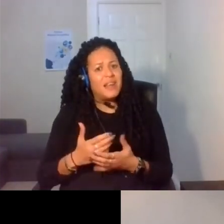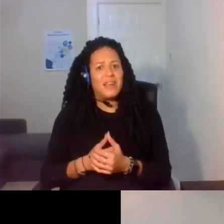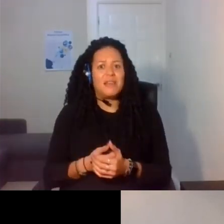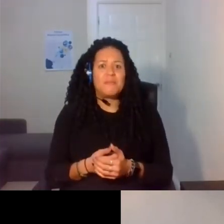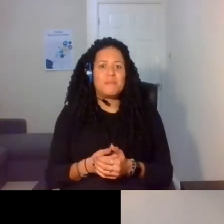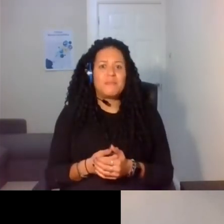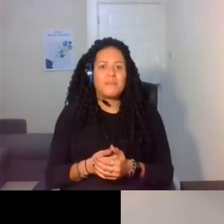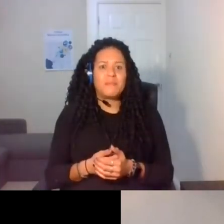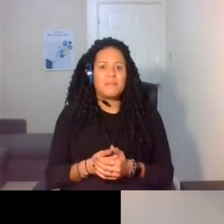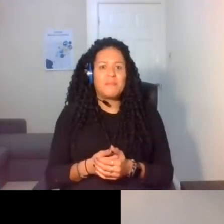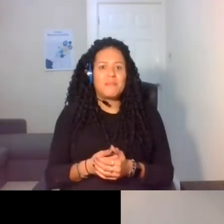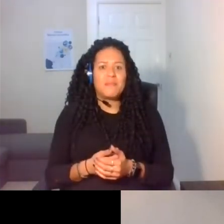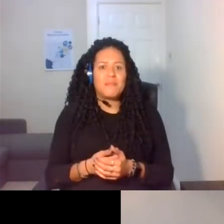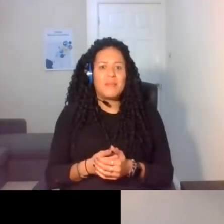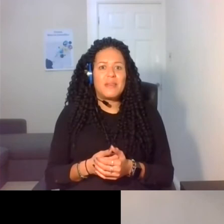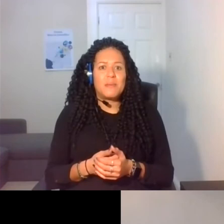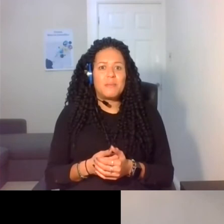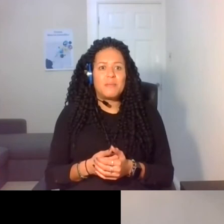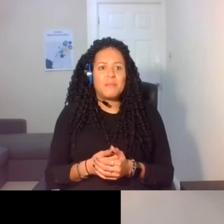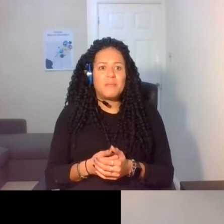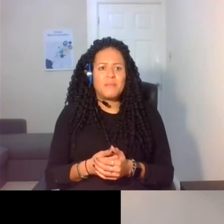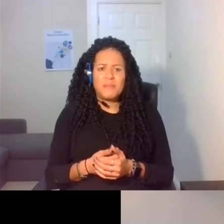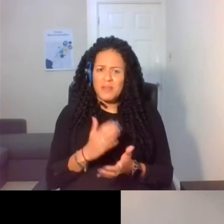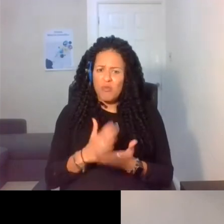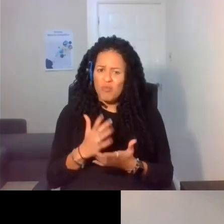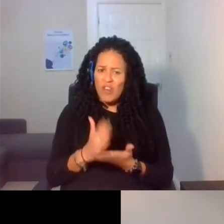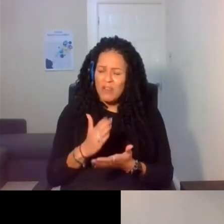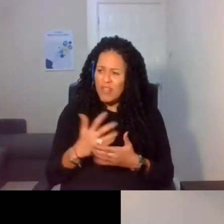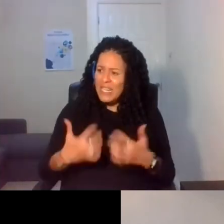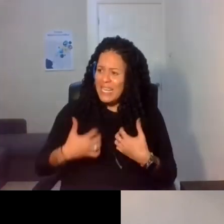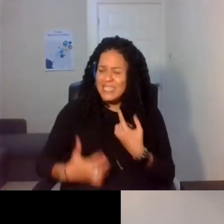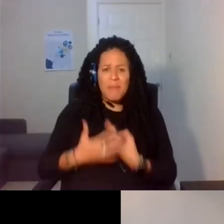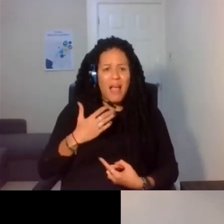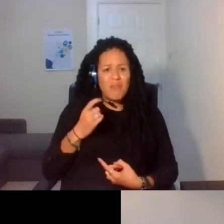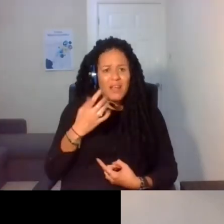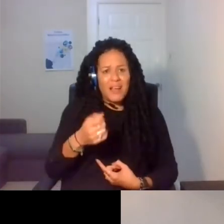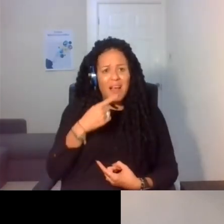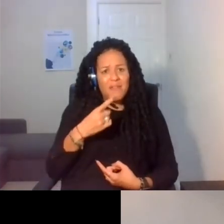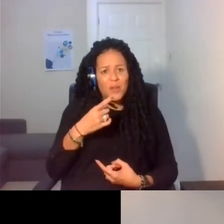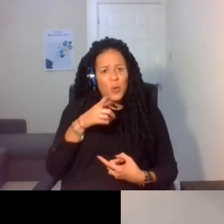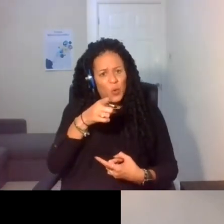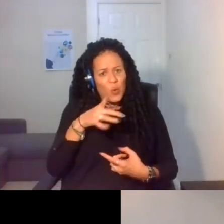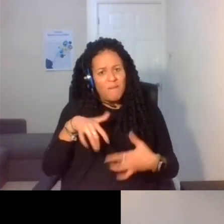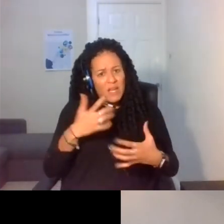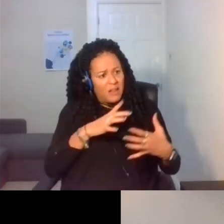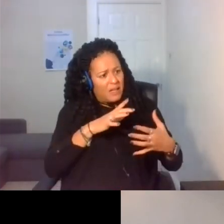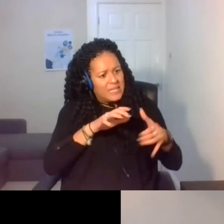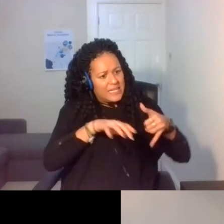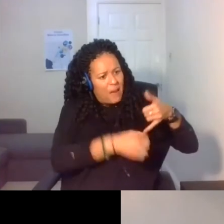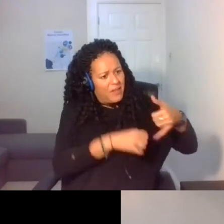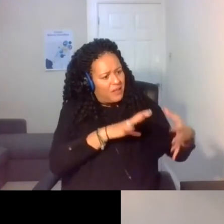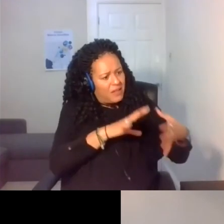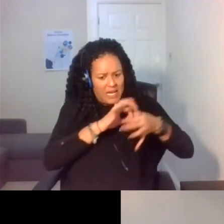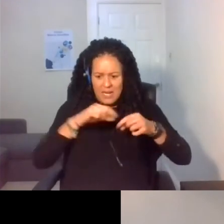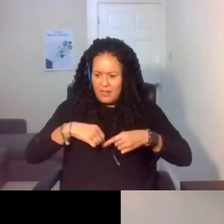of people as a result of that. It's really inspiring, isn't it? And it's nice having that thread that you feel connects you, doesn't it? It connects you to the past, but